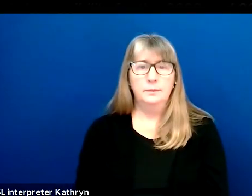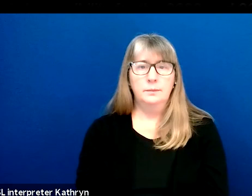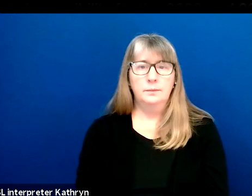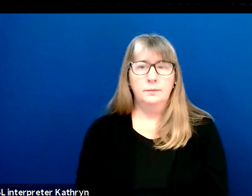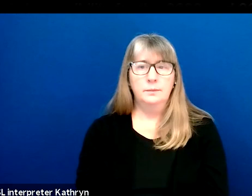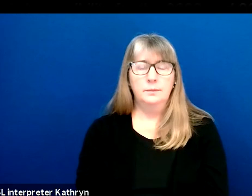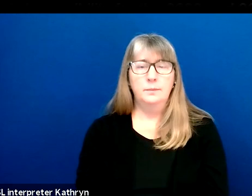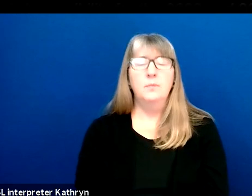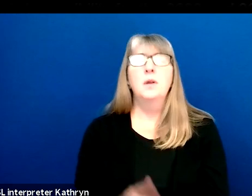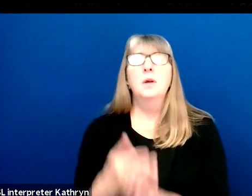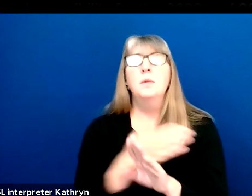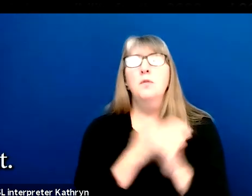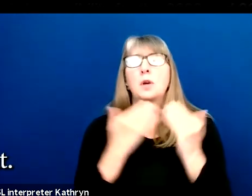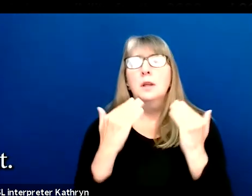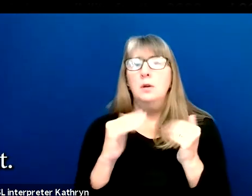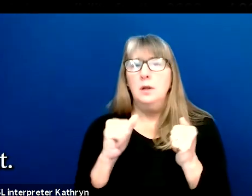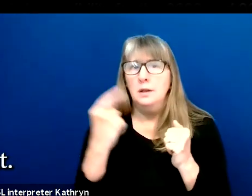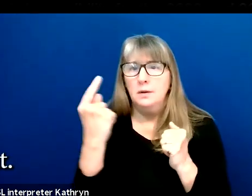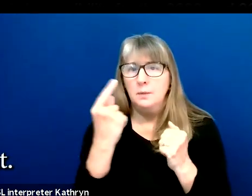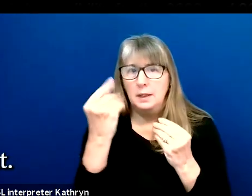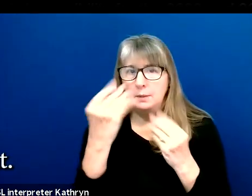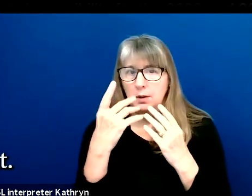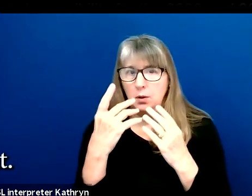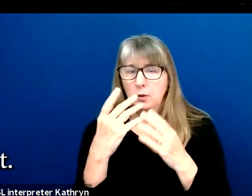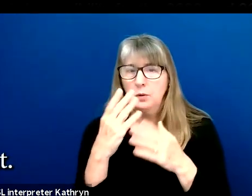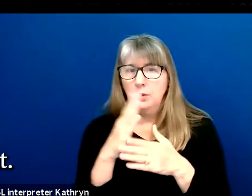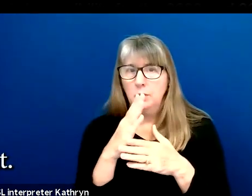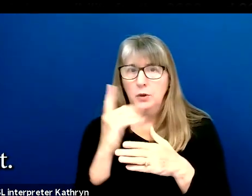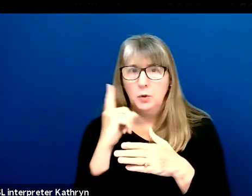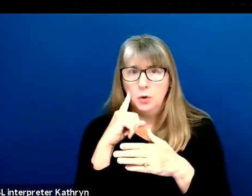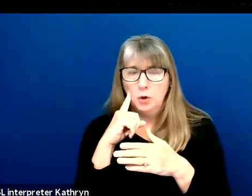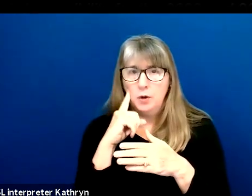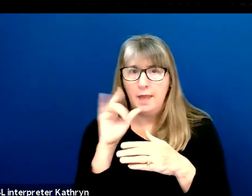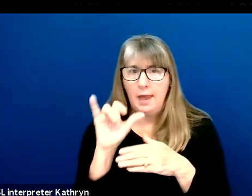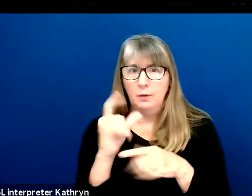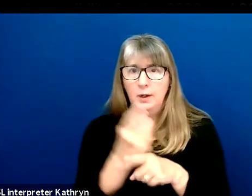And before I continue, can someone verify that I shared my computer audio correctly and you all heard that?